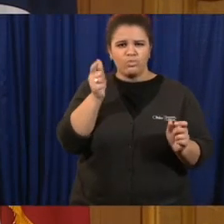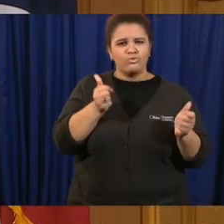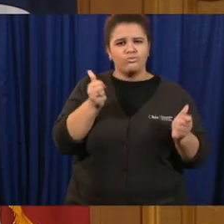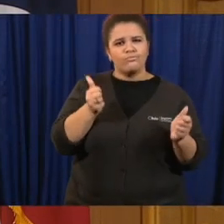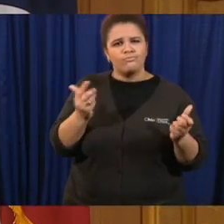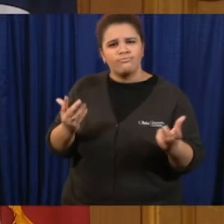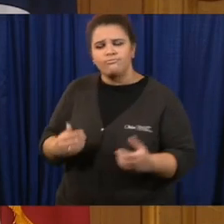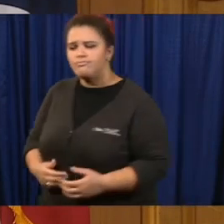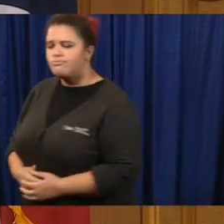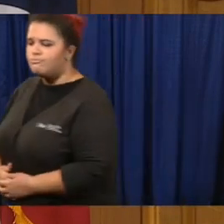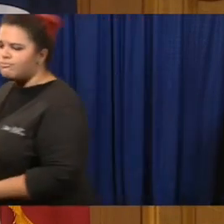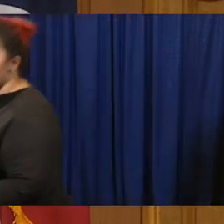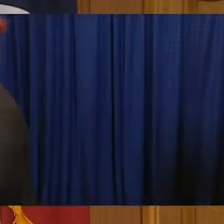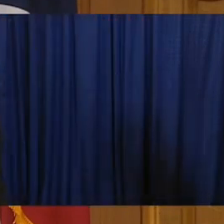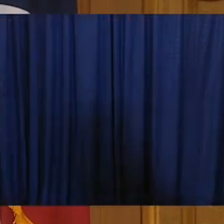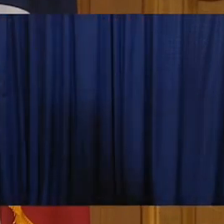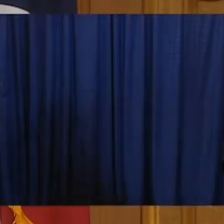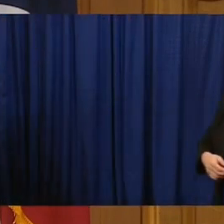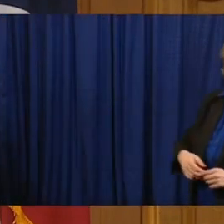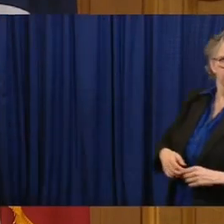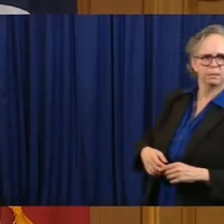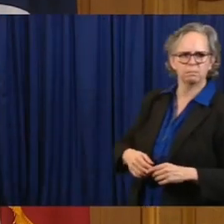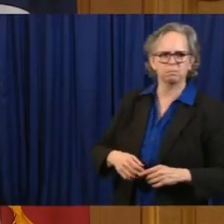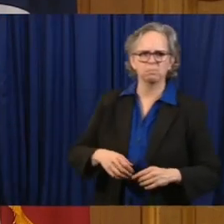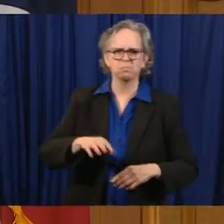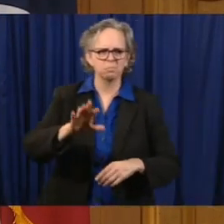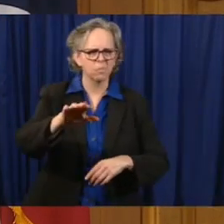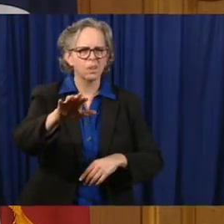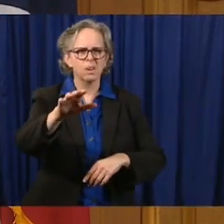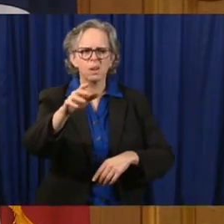White House like President Trump has been tweeting about today, or is that something